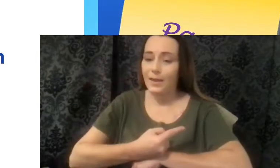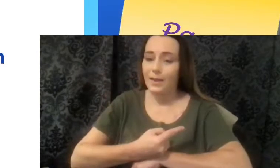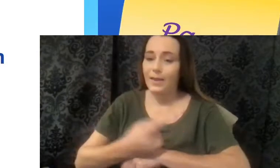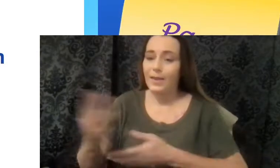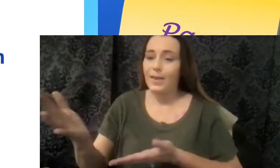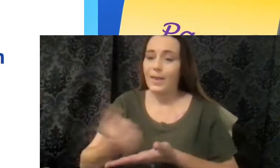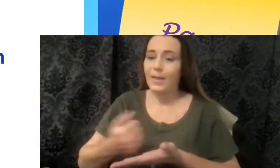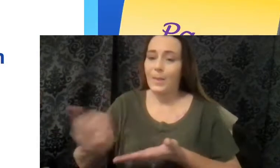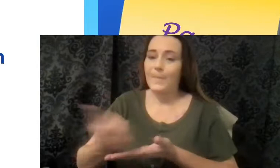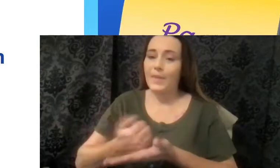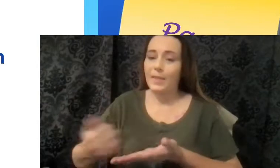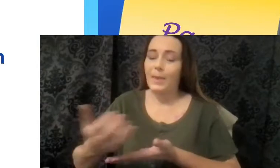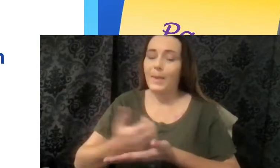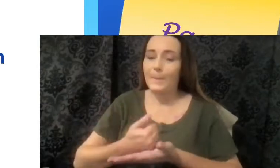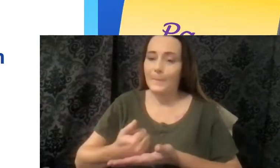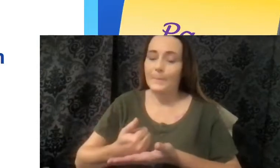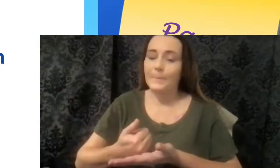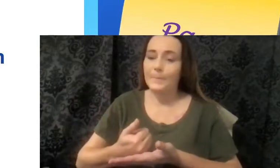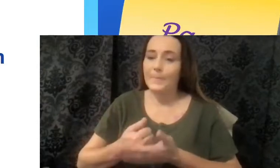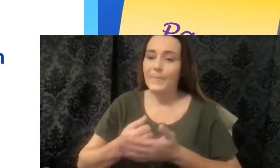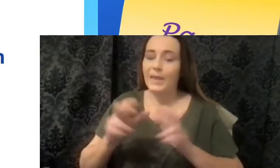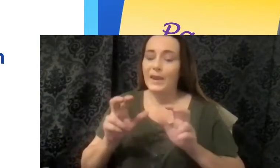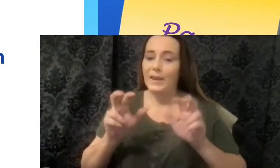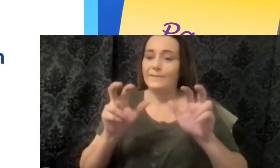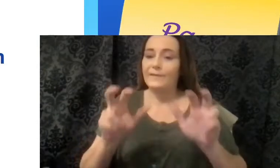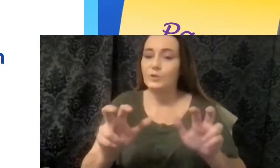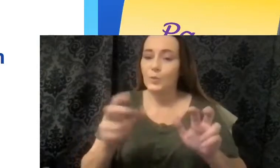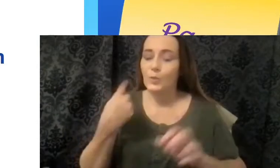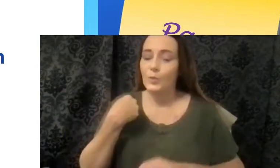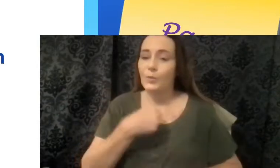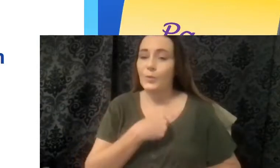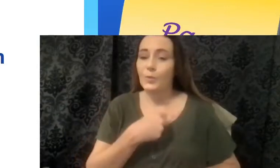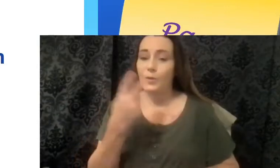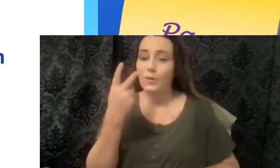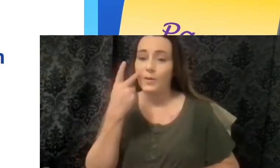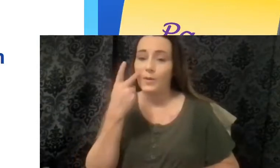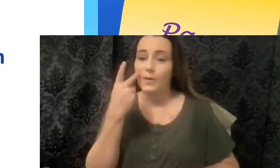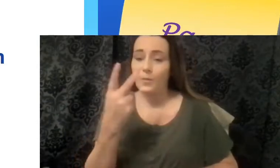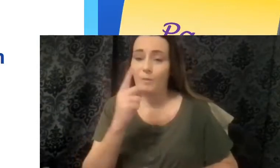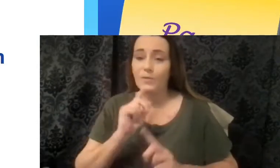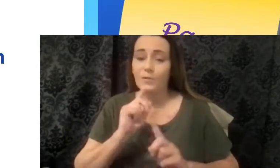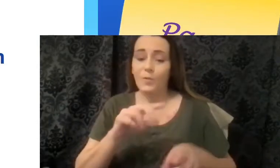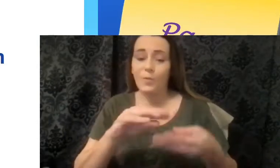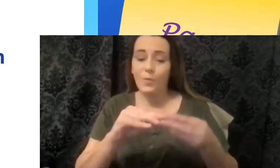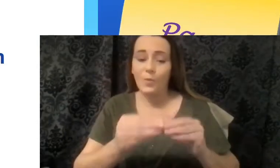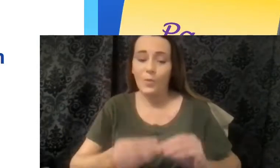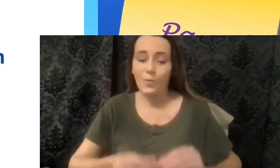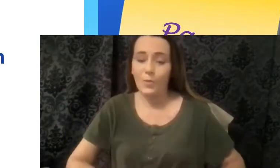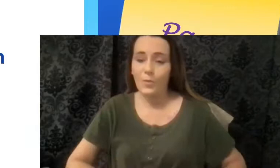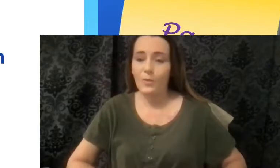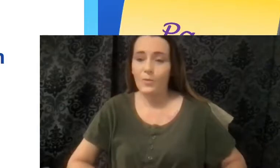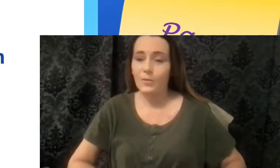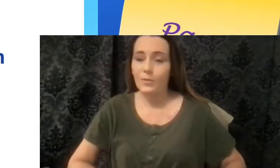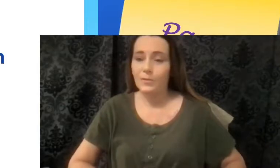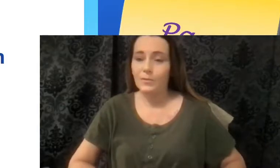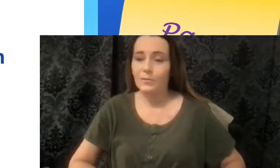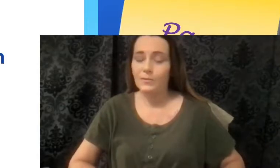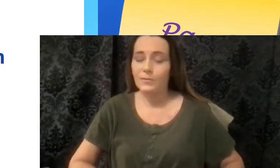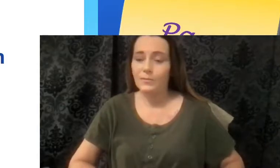income and inventory, and we do see all the figures, like not once